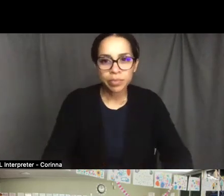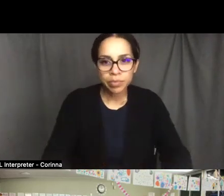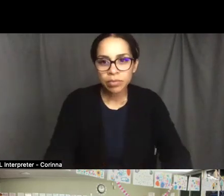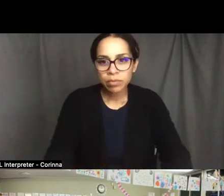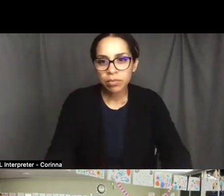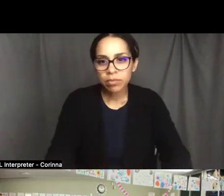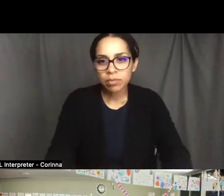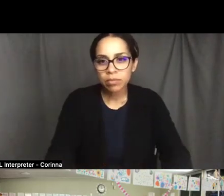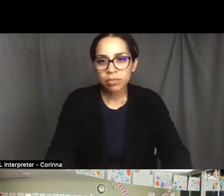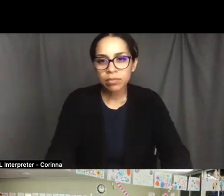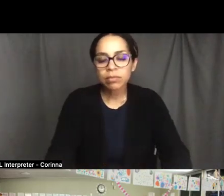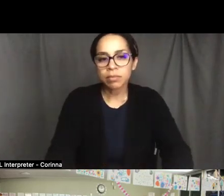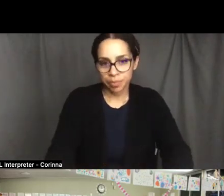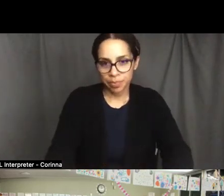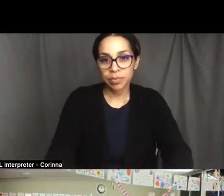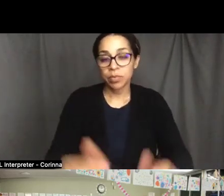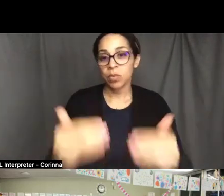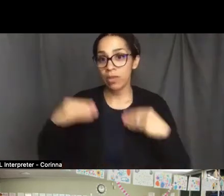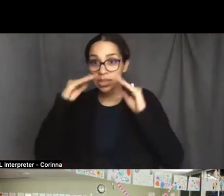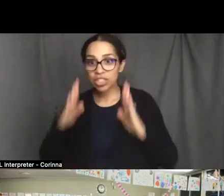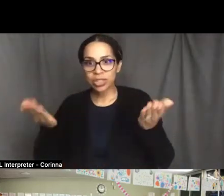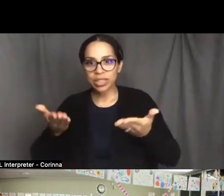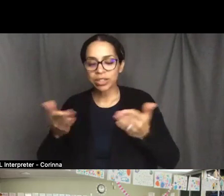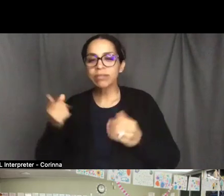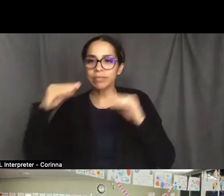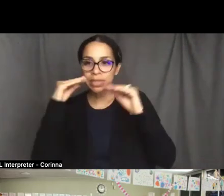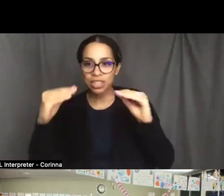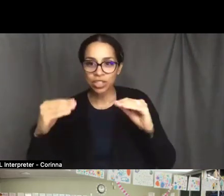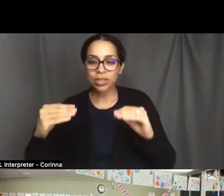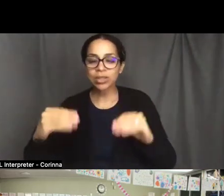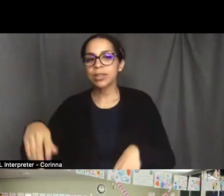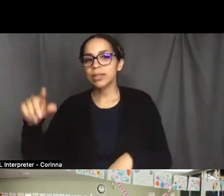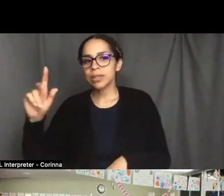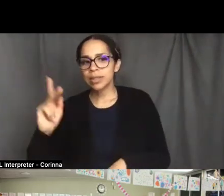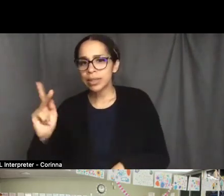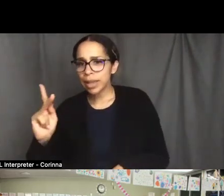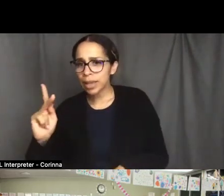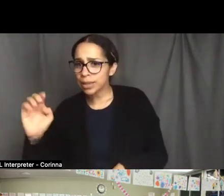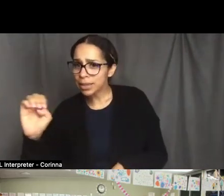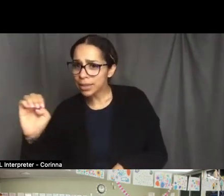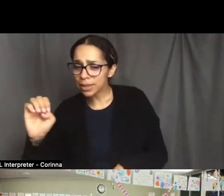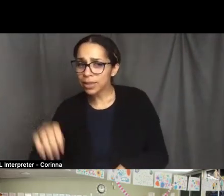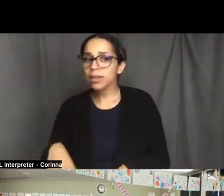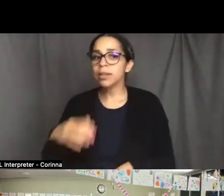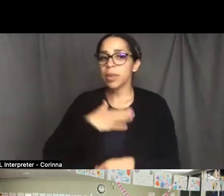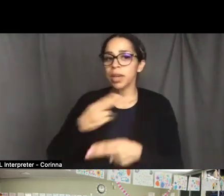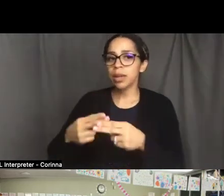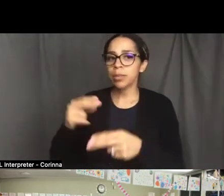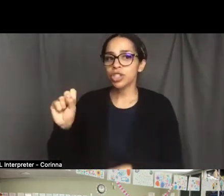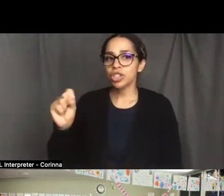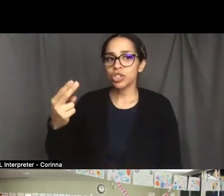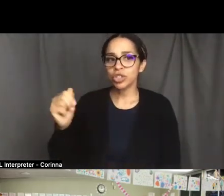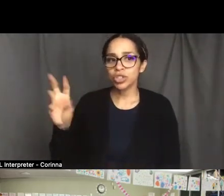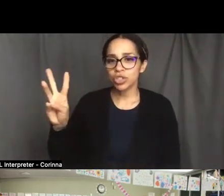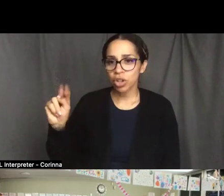teaches KE. Frau Holt is here from KF, but she just stepped out for a moment. And my name is Sean Powell. I'm one of the literacy